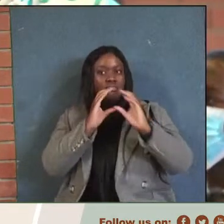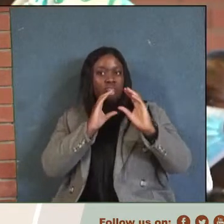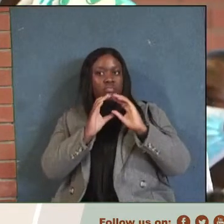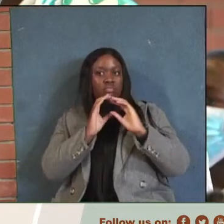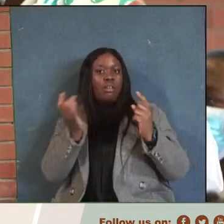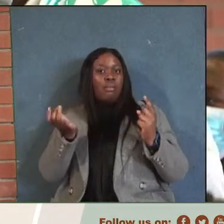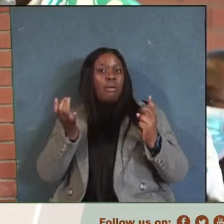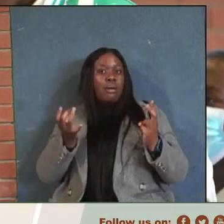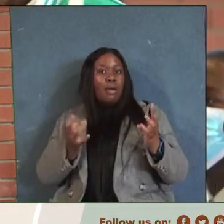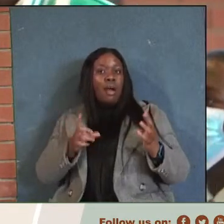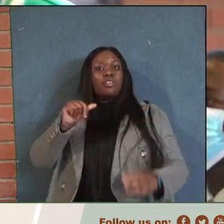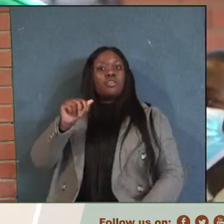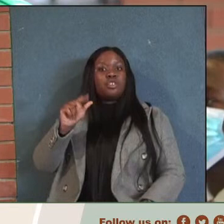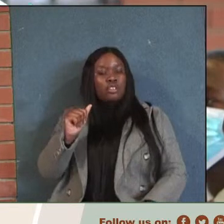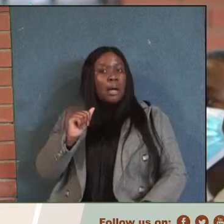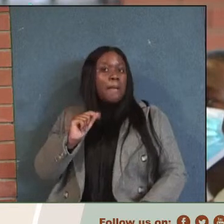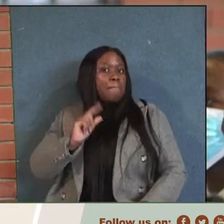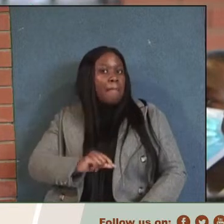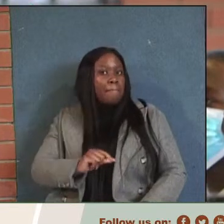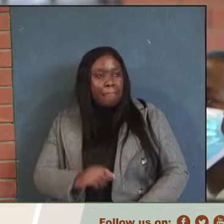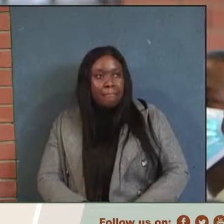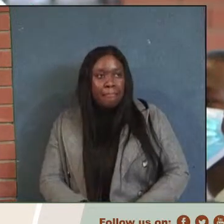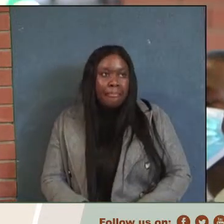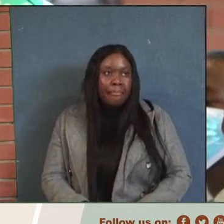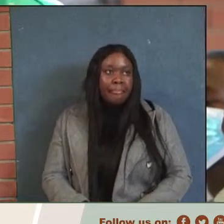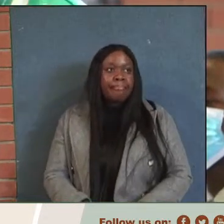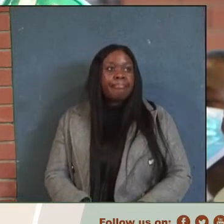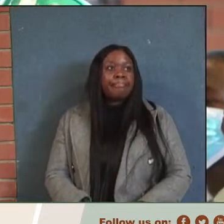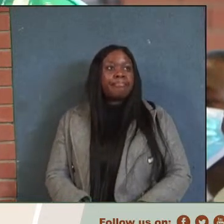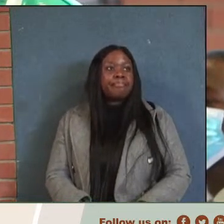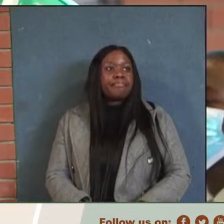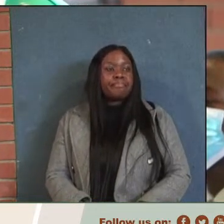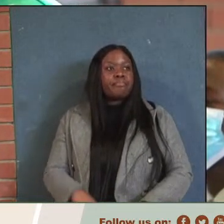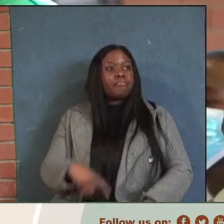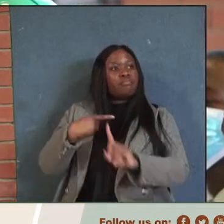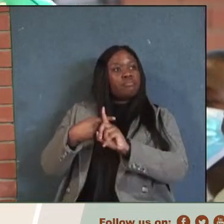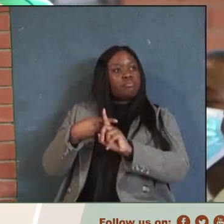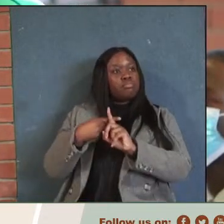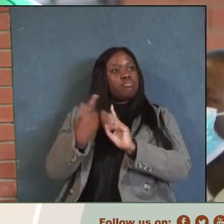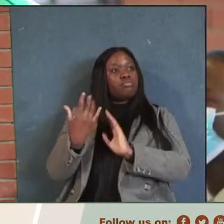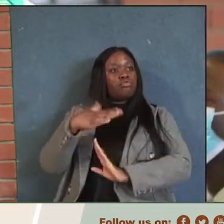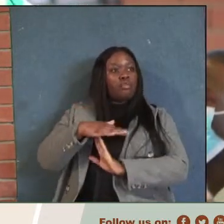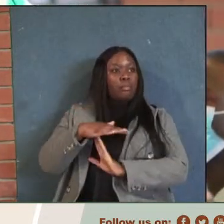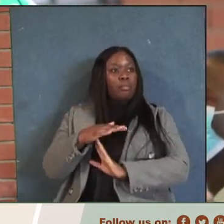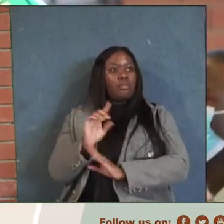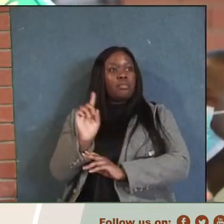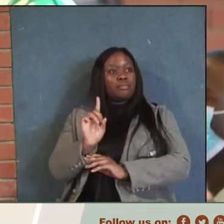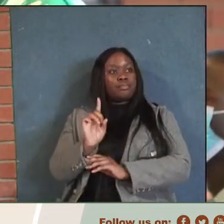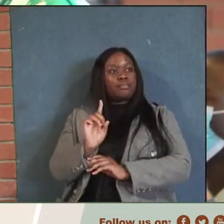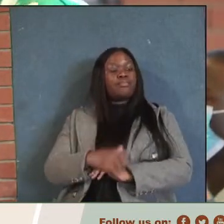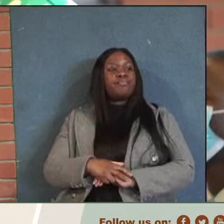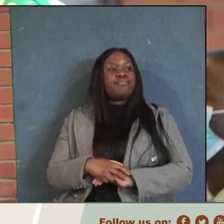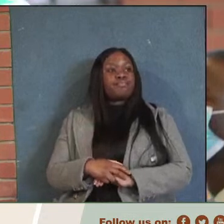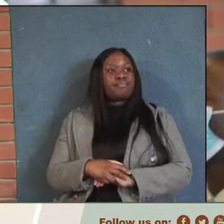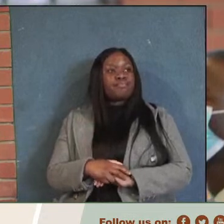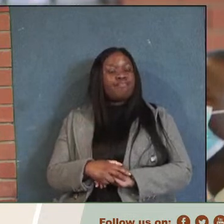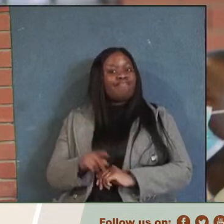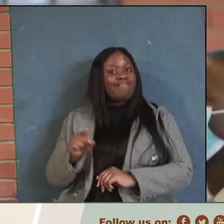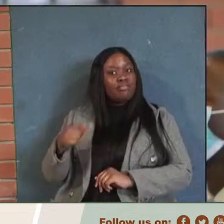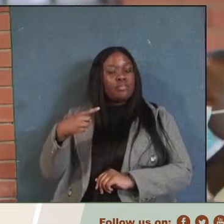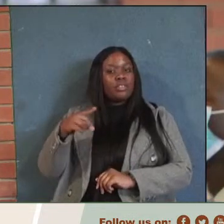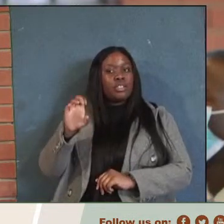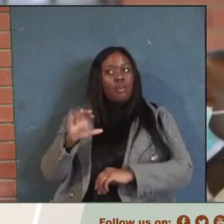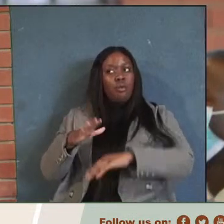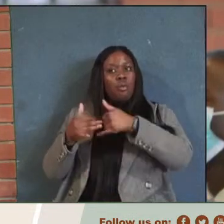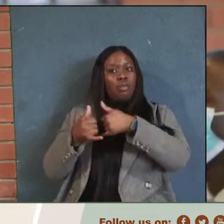improved data management. One of the most significant advantages of the GDE online application, it is its ability to